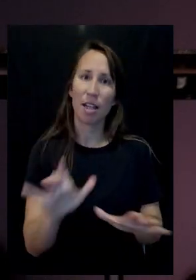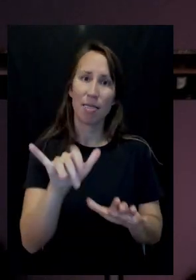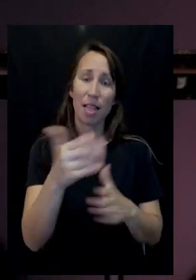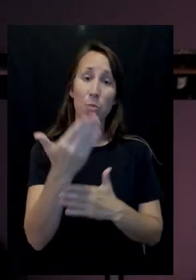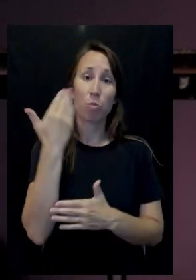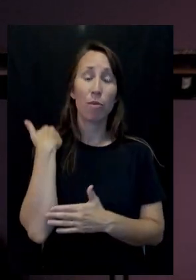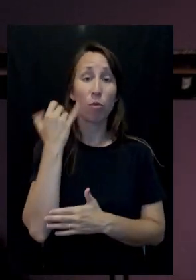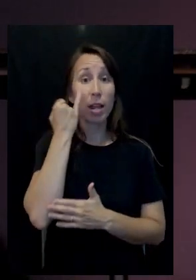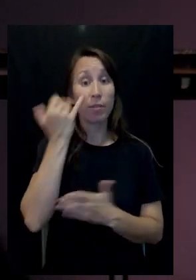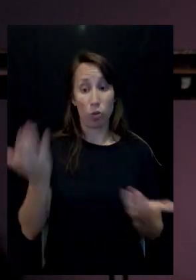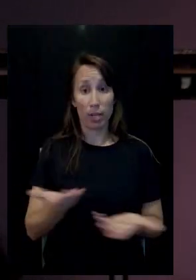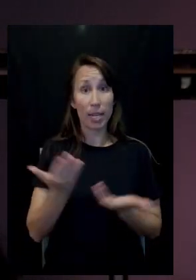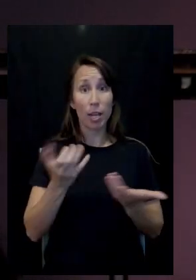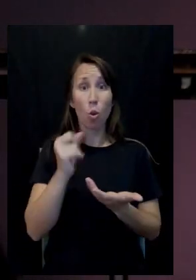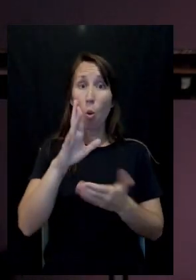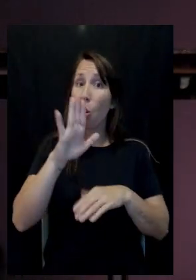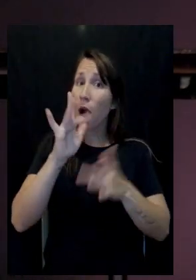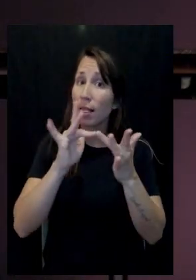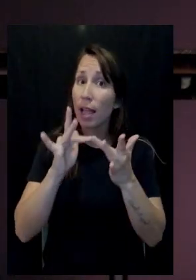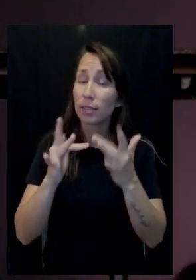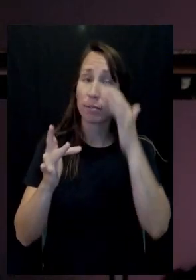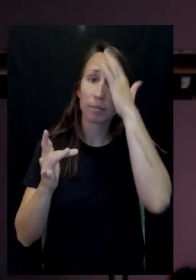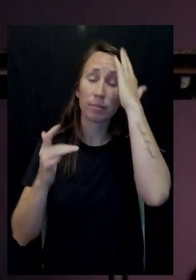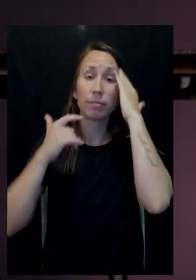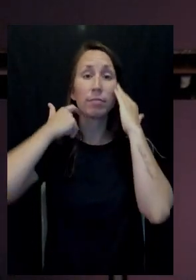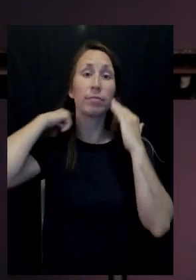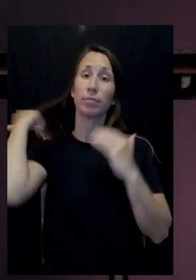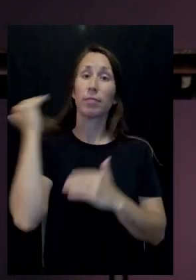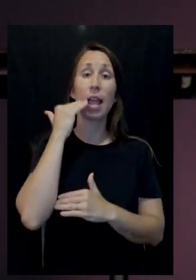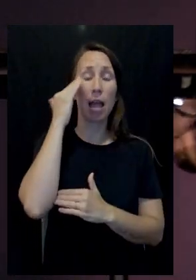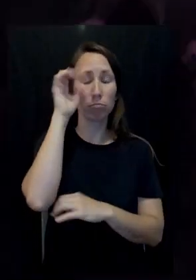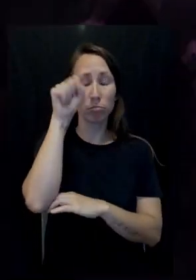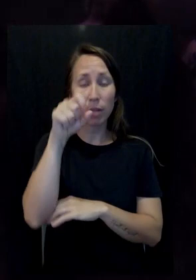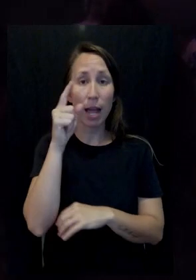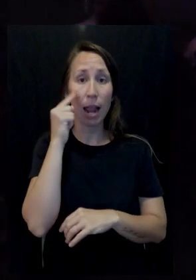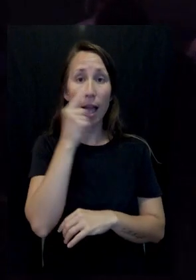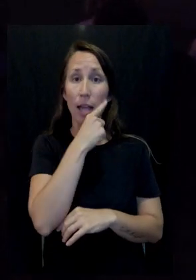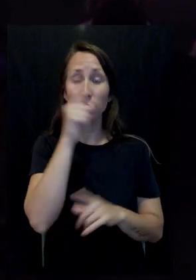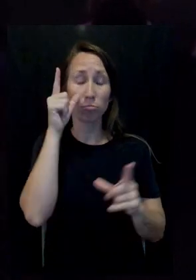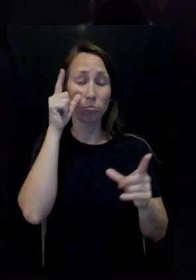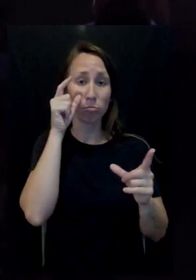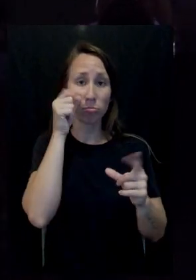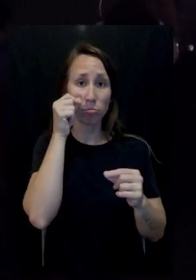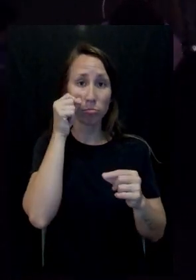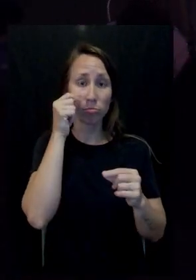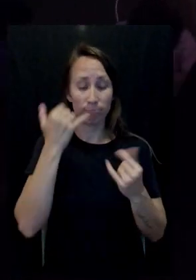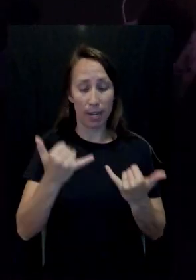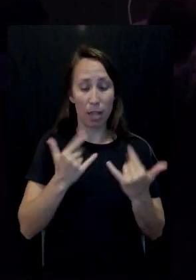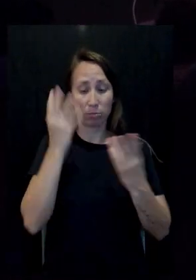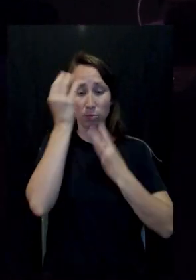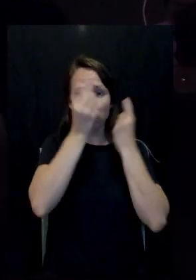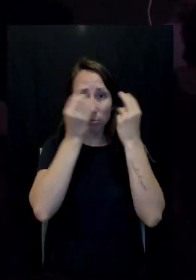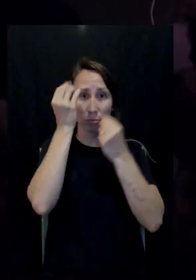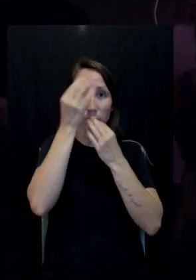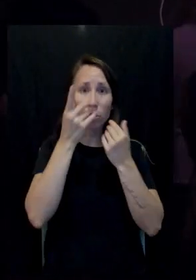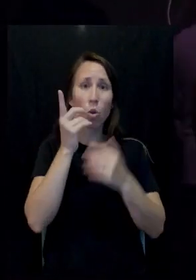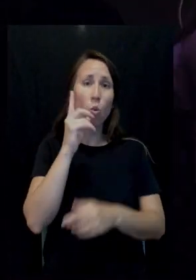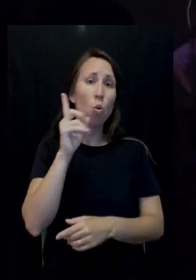here with us or you're online, so with every head bowed and eyes closed, right now, people considering where they stand spiritually,